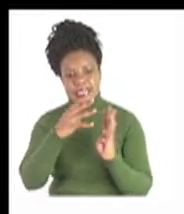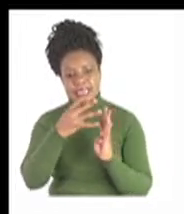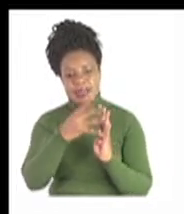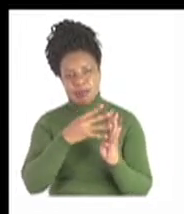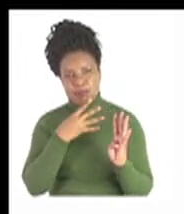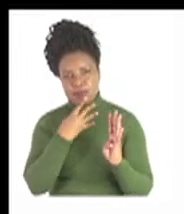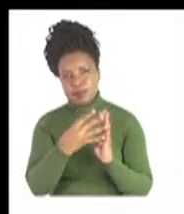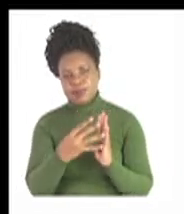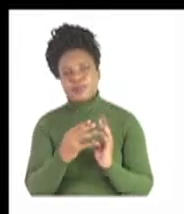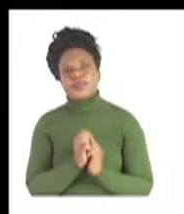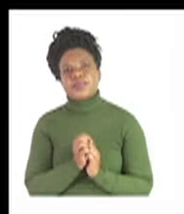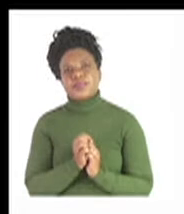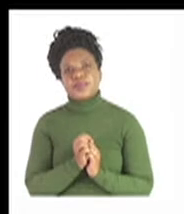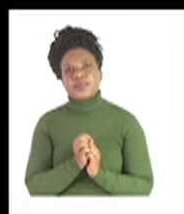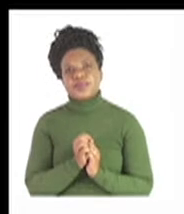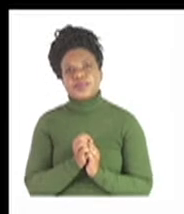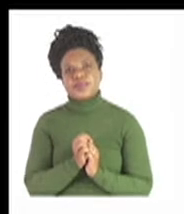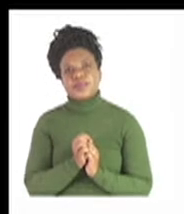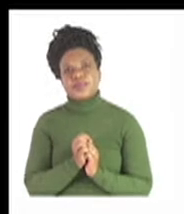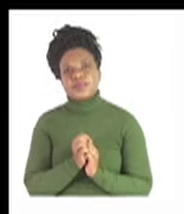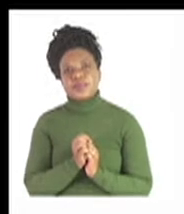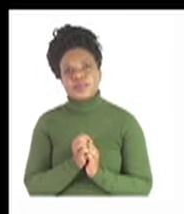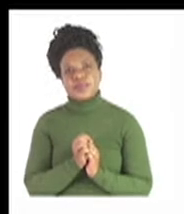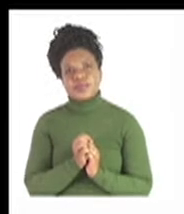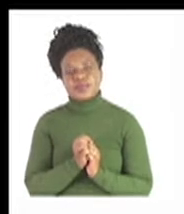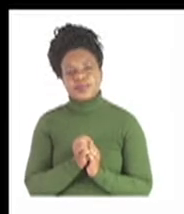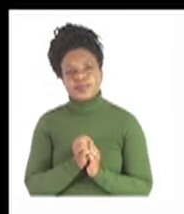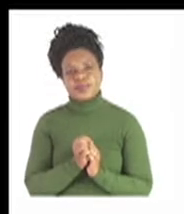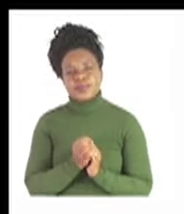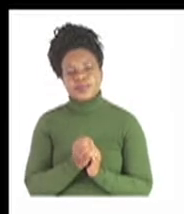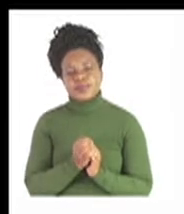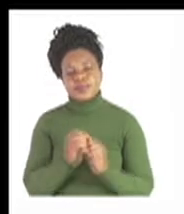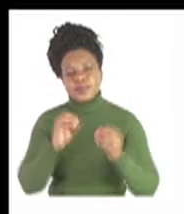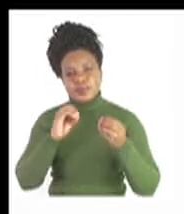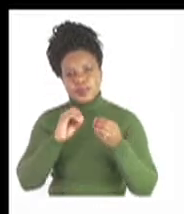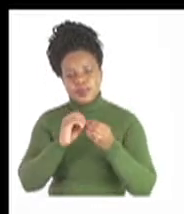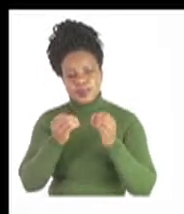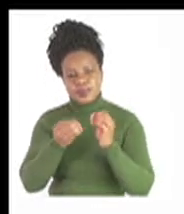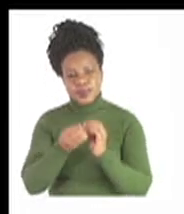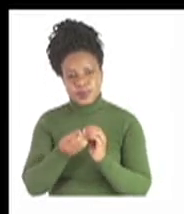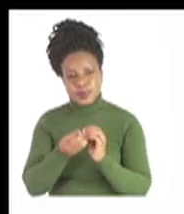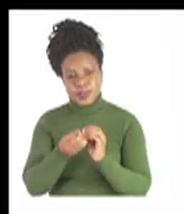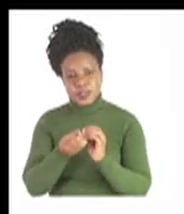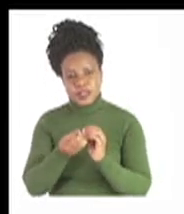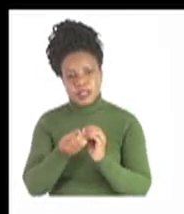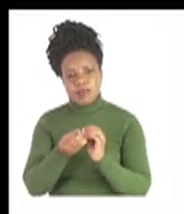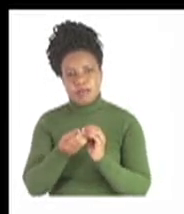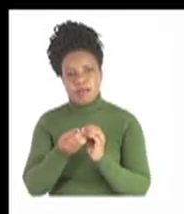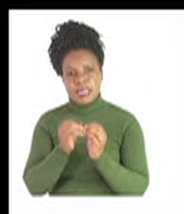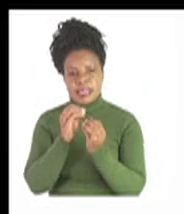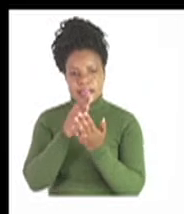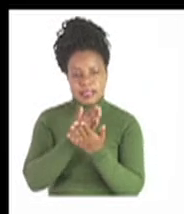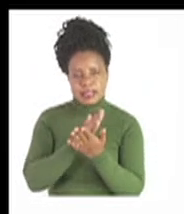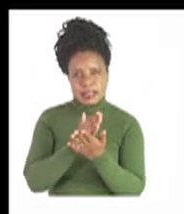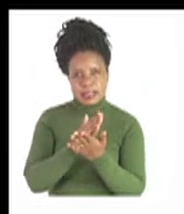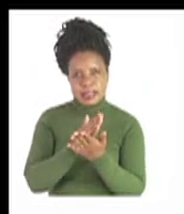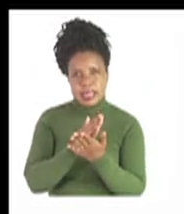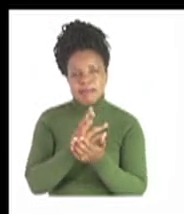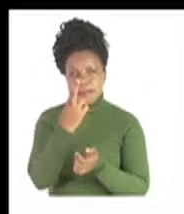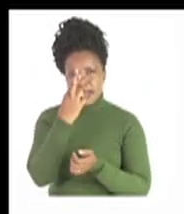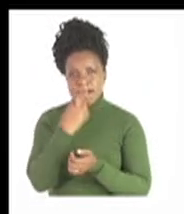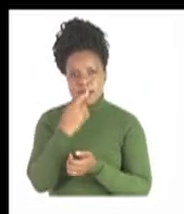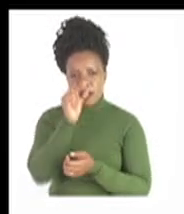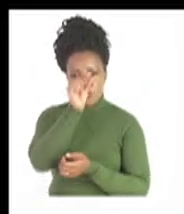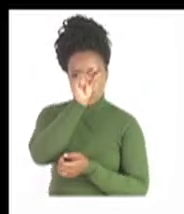whereby there are numbers which are in red, colored in red,